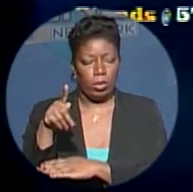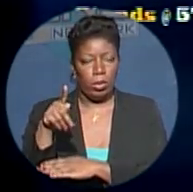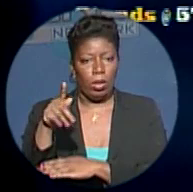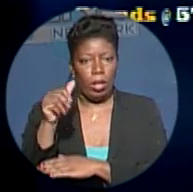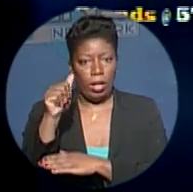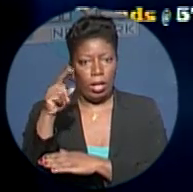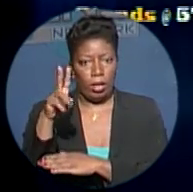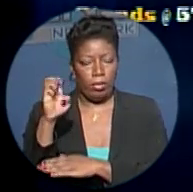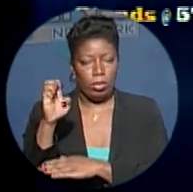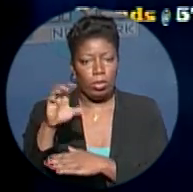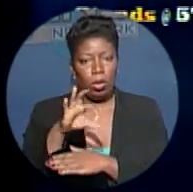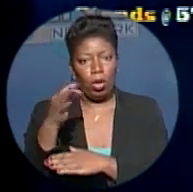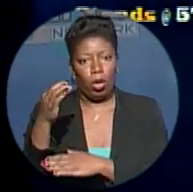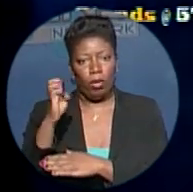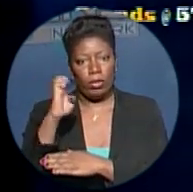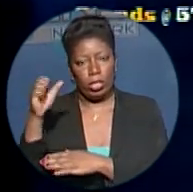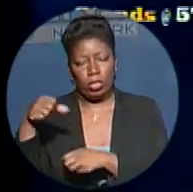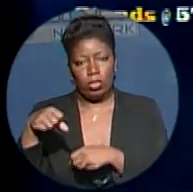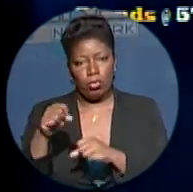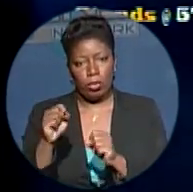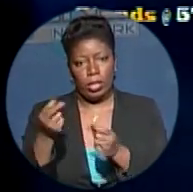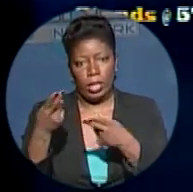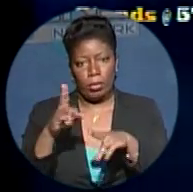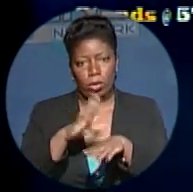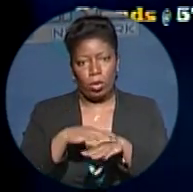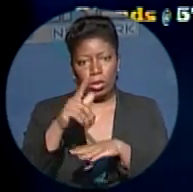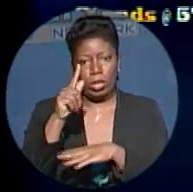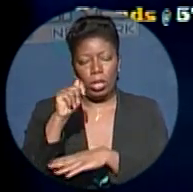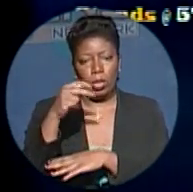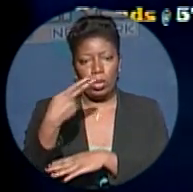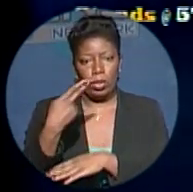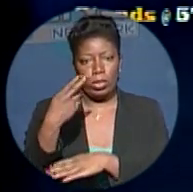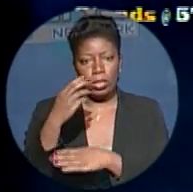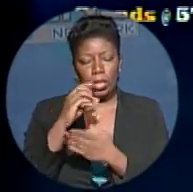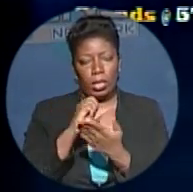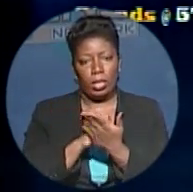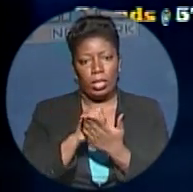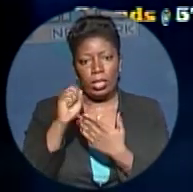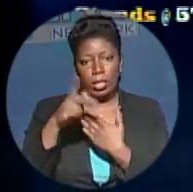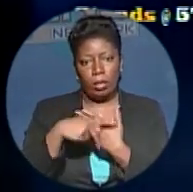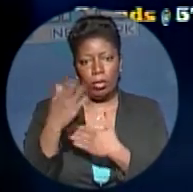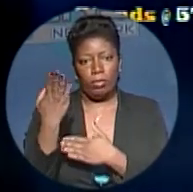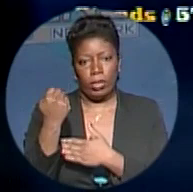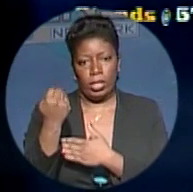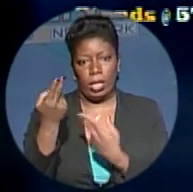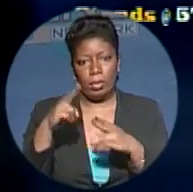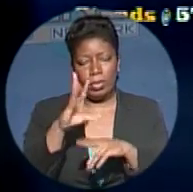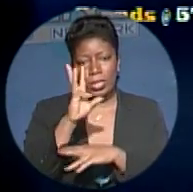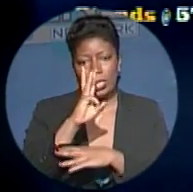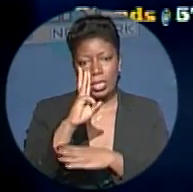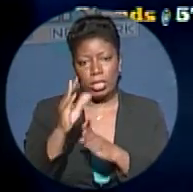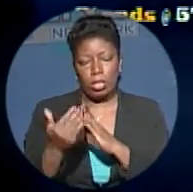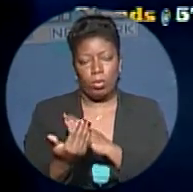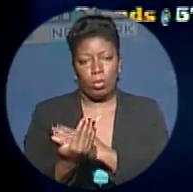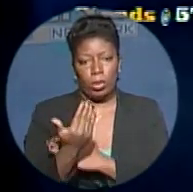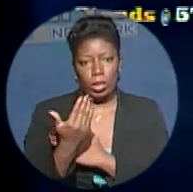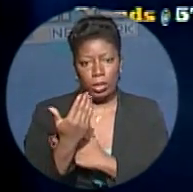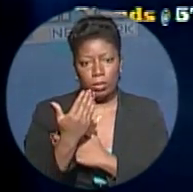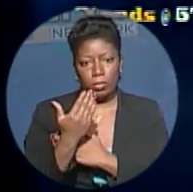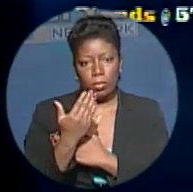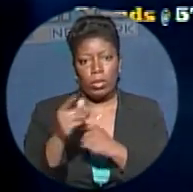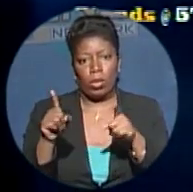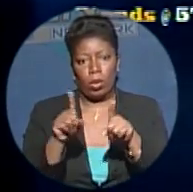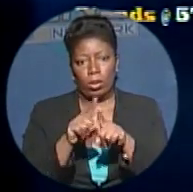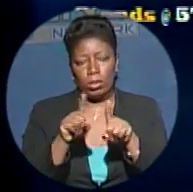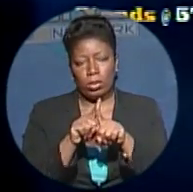Palmetto Avenue off East Street, which occurred Thursday, September 15th, around 6 o'clock in the morning. And they want to question him in connection with the